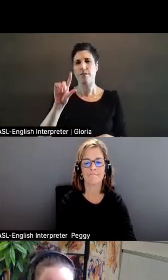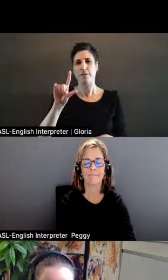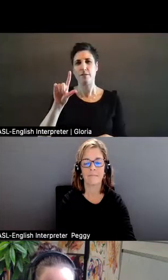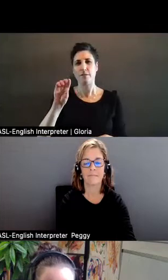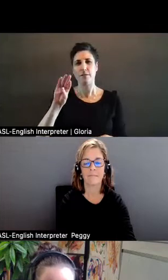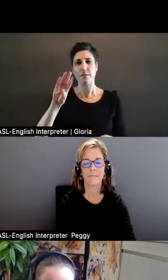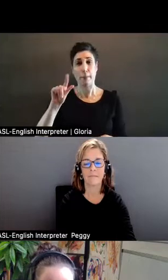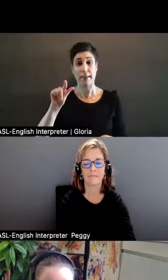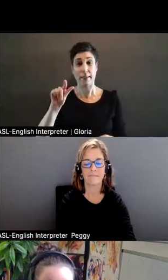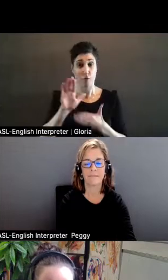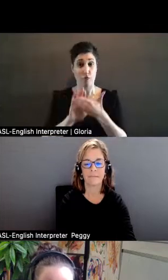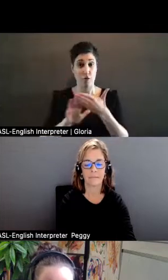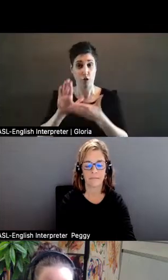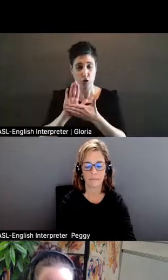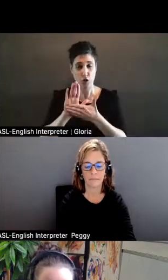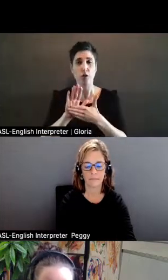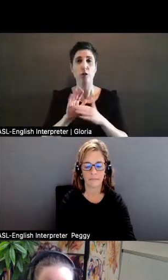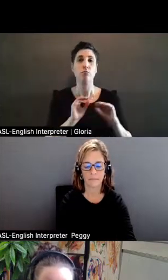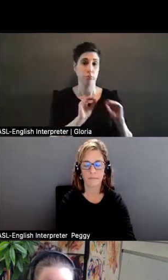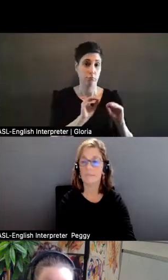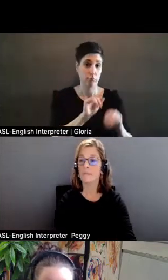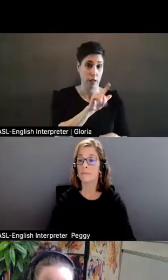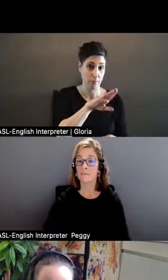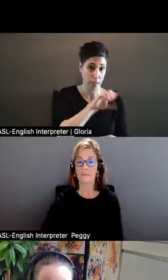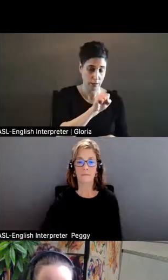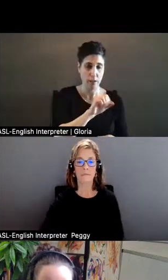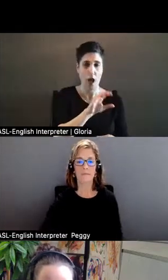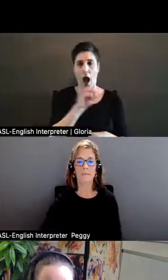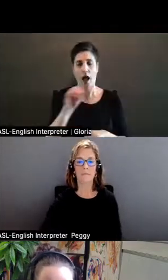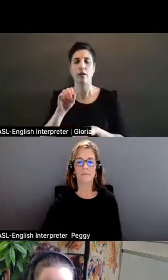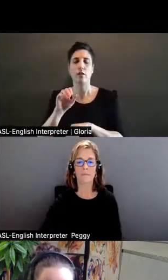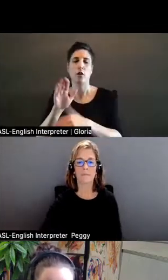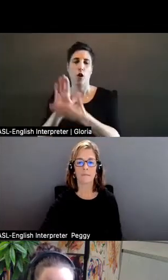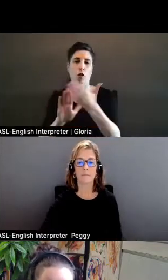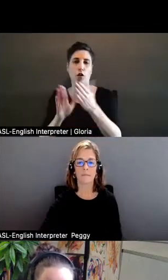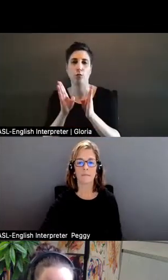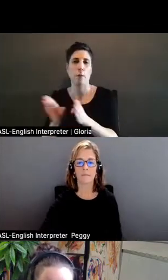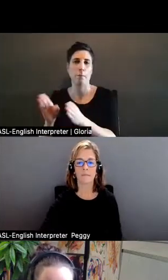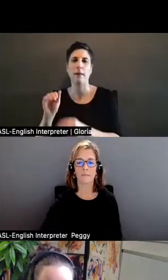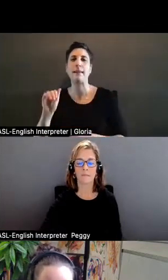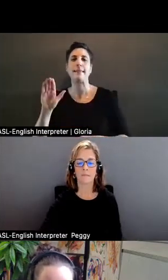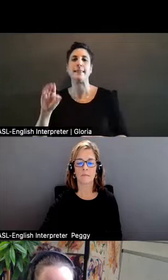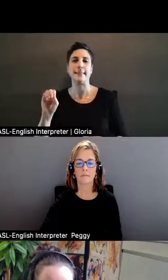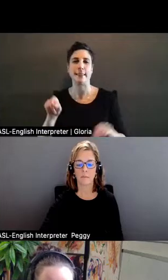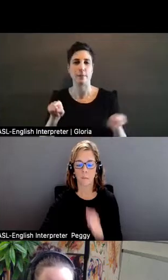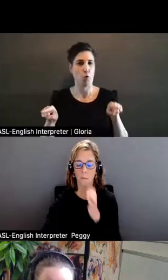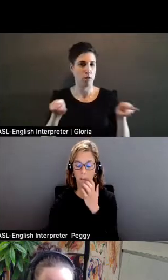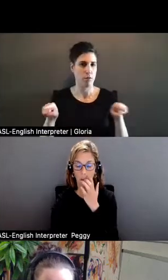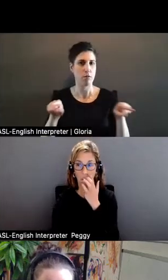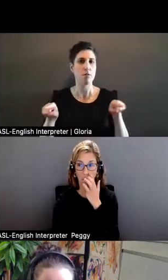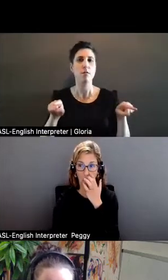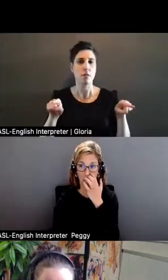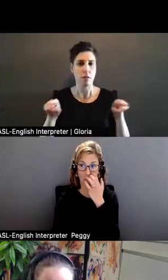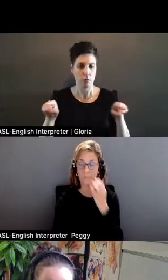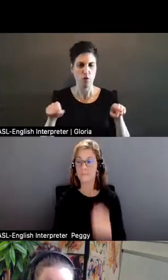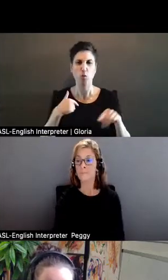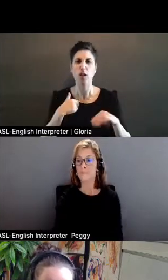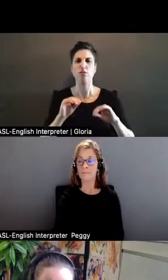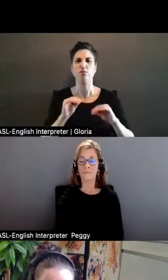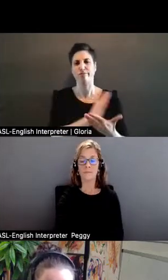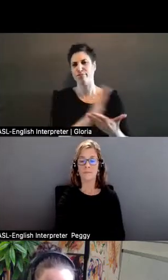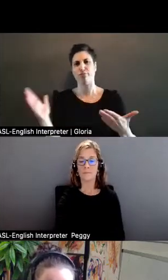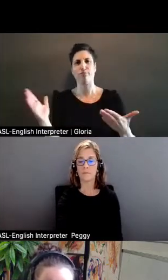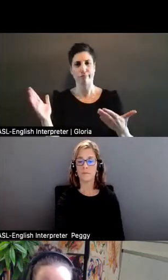deliver both LBS and college prep or ACE courses. So we teach a wide variety